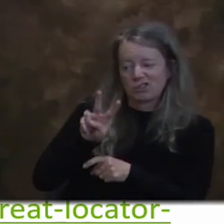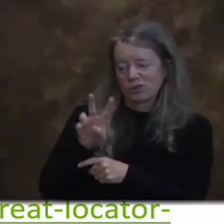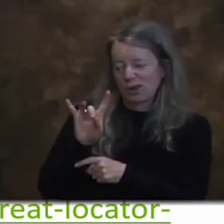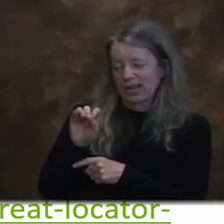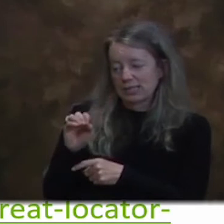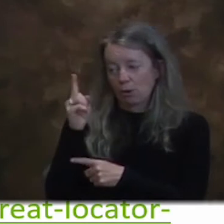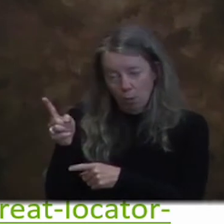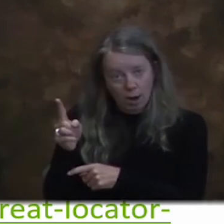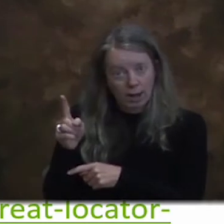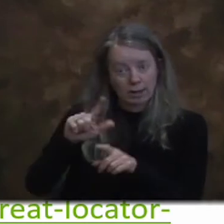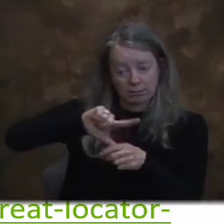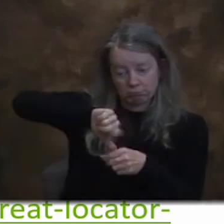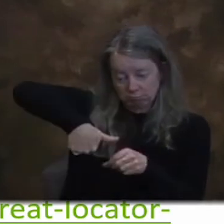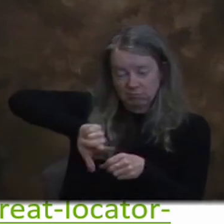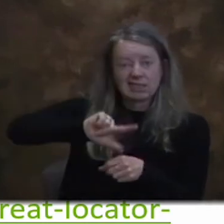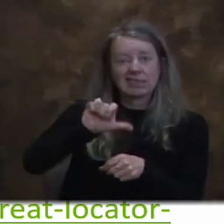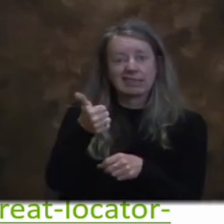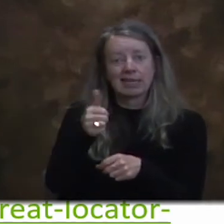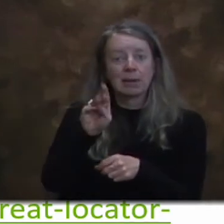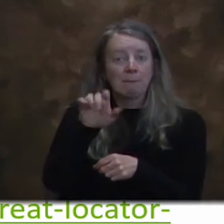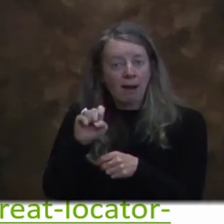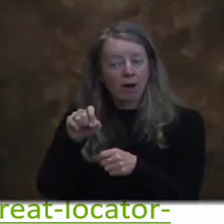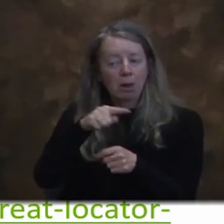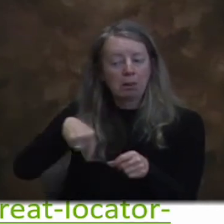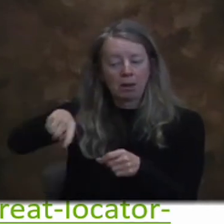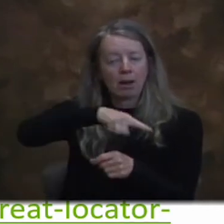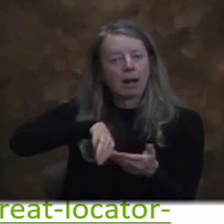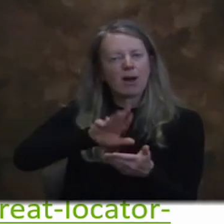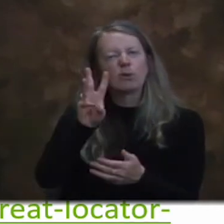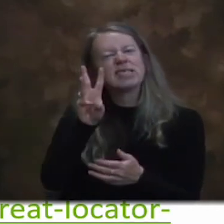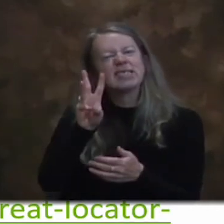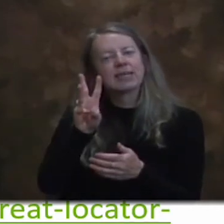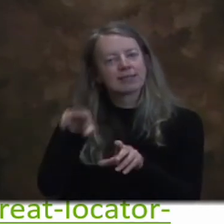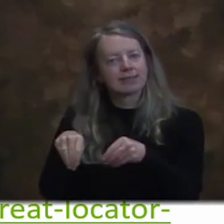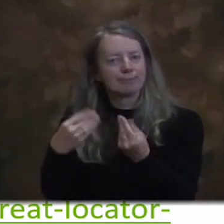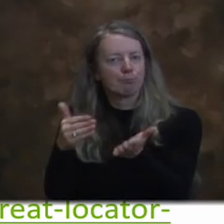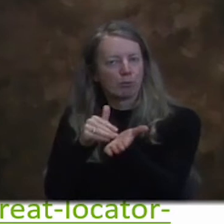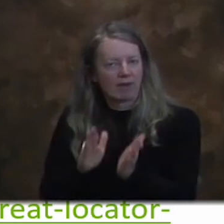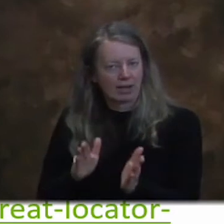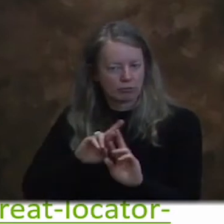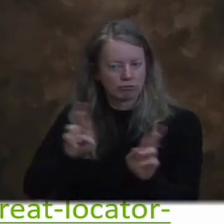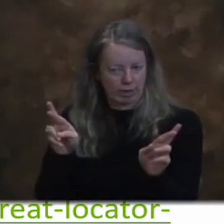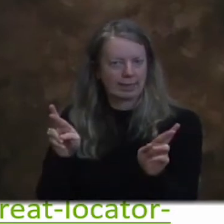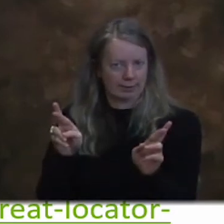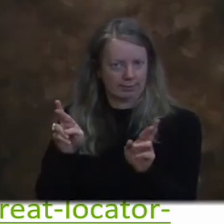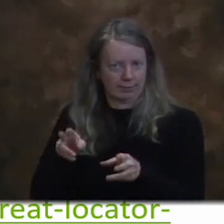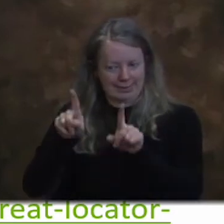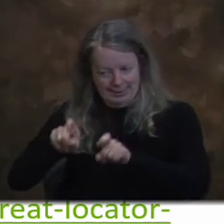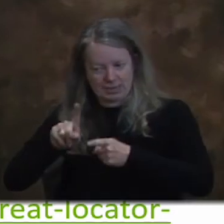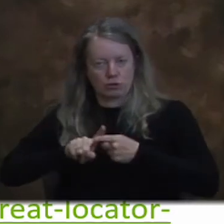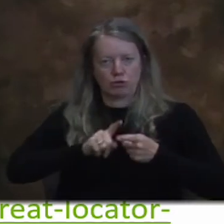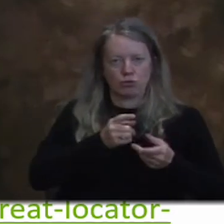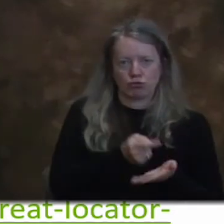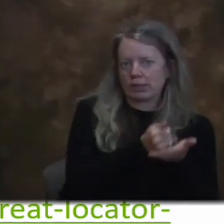we have about 6 providers now. If you use other zip codes and say 25 miles, you get up to 8